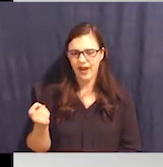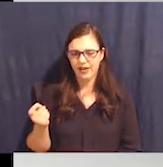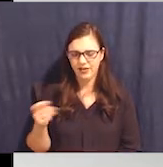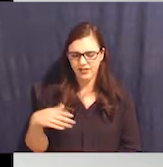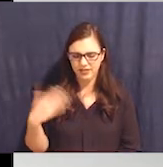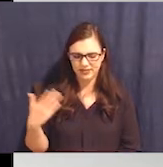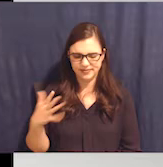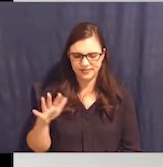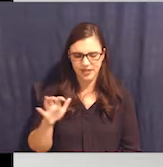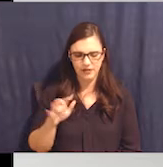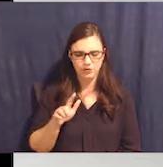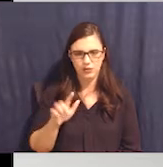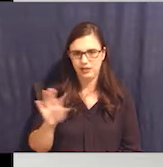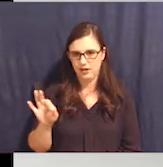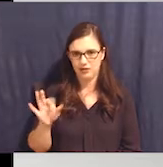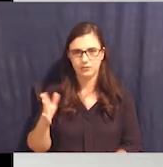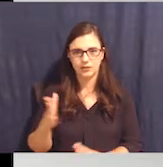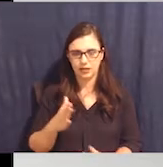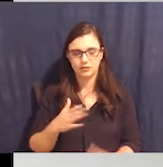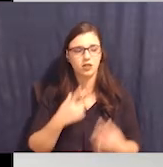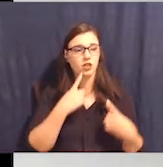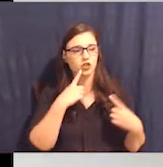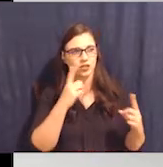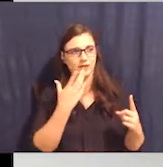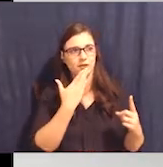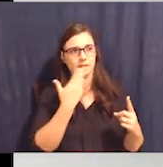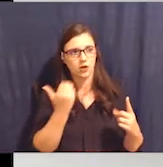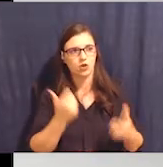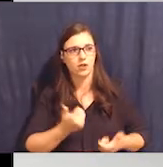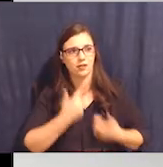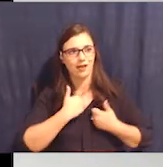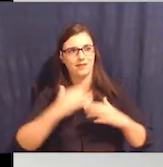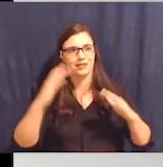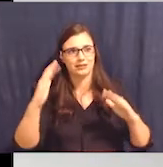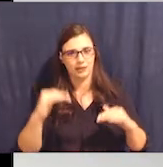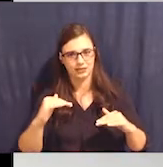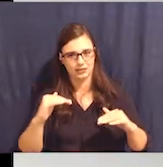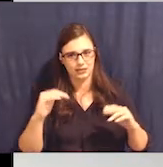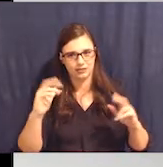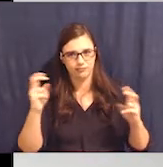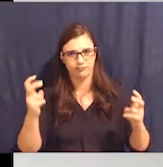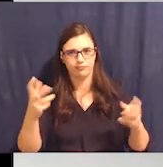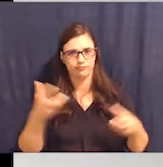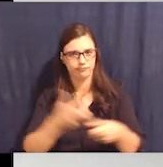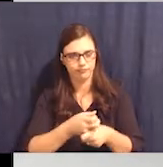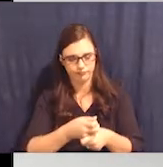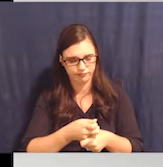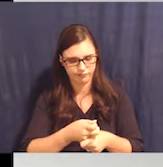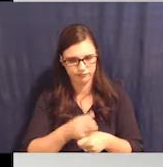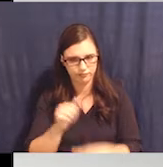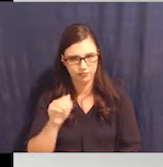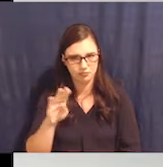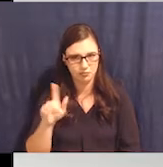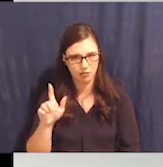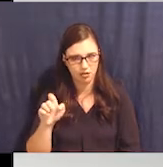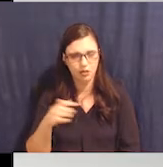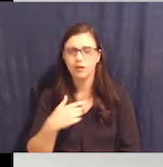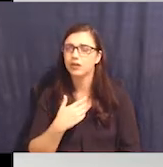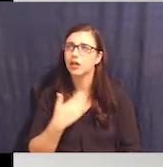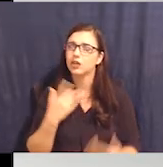tax 529 plan. Achieving better life expectancy.